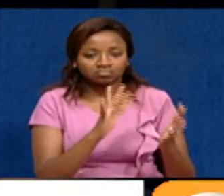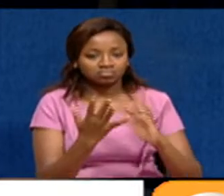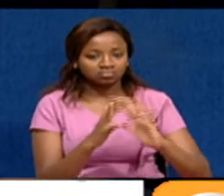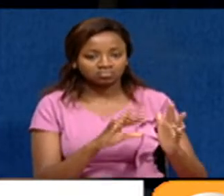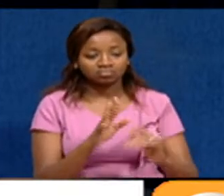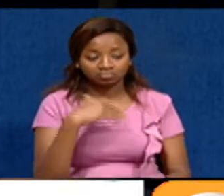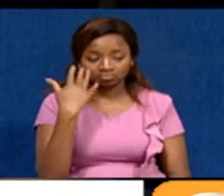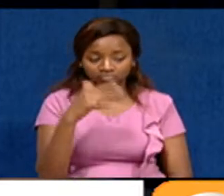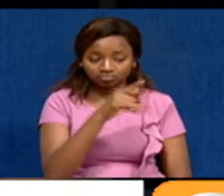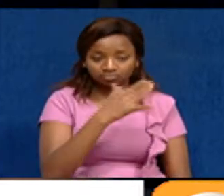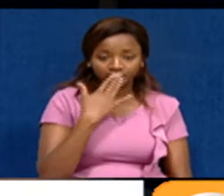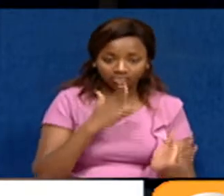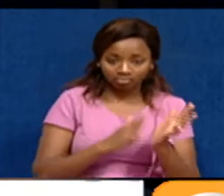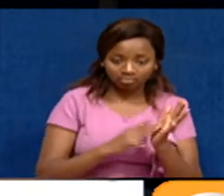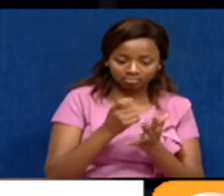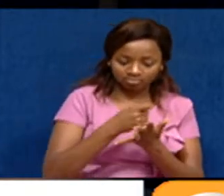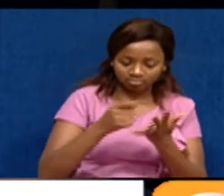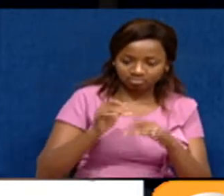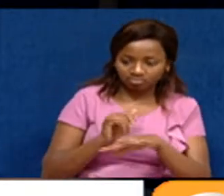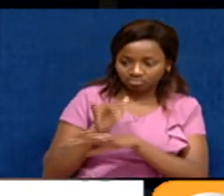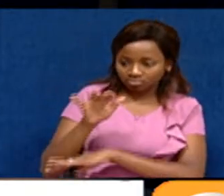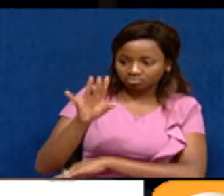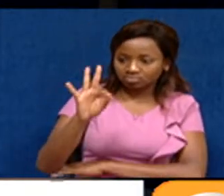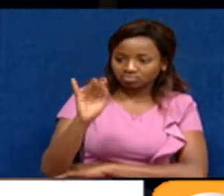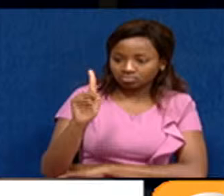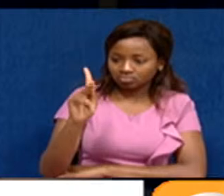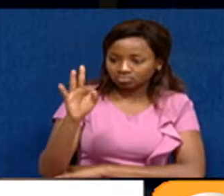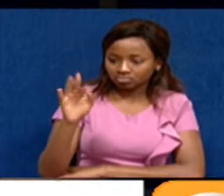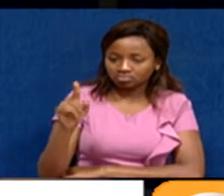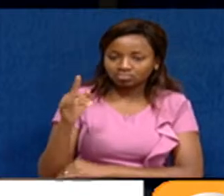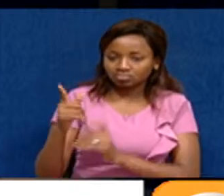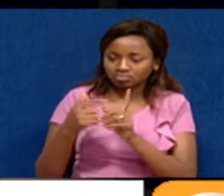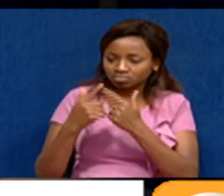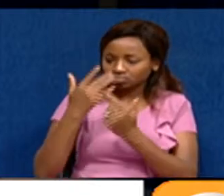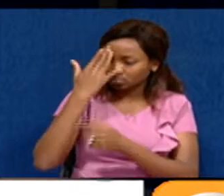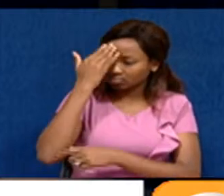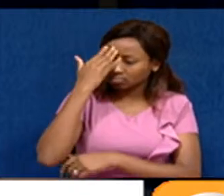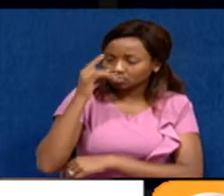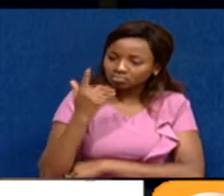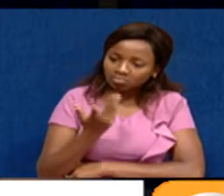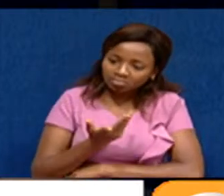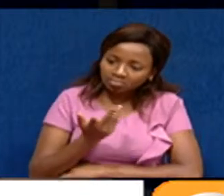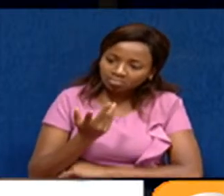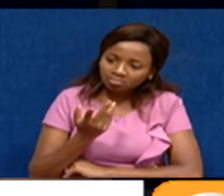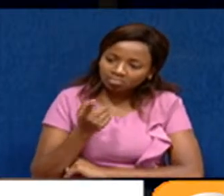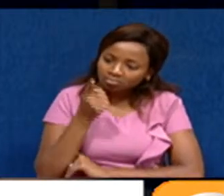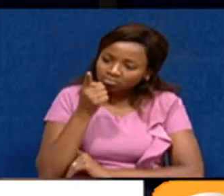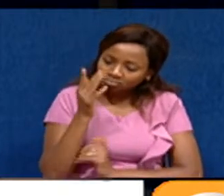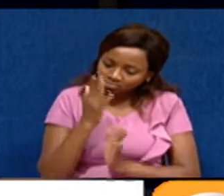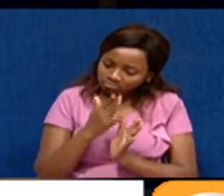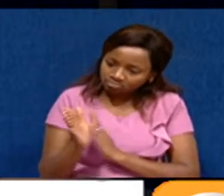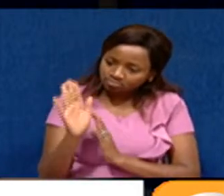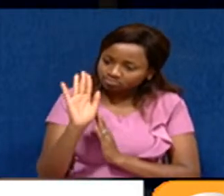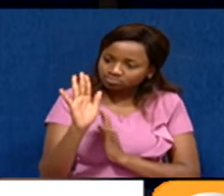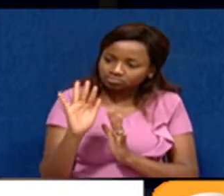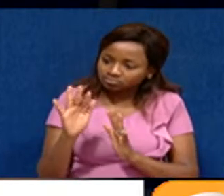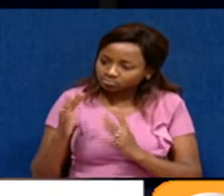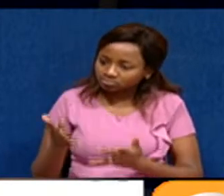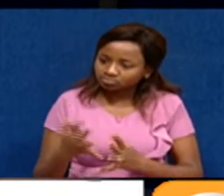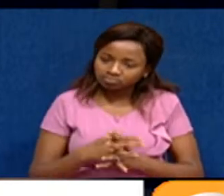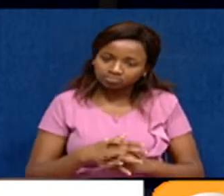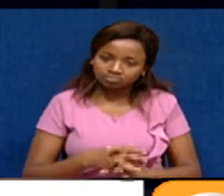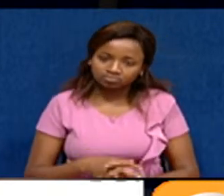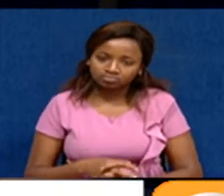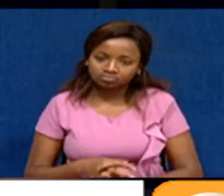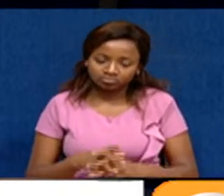write to the member association to find out how, you know, best they have prepared to